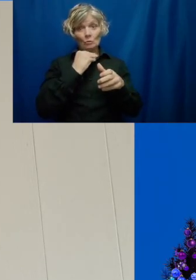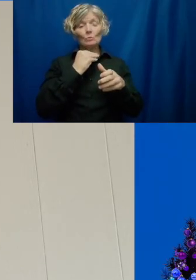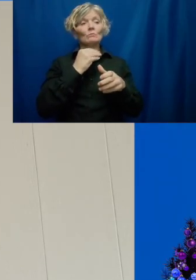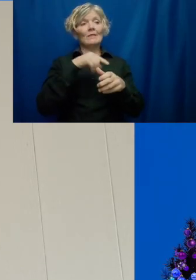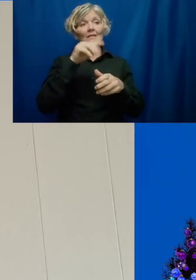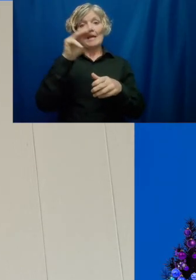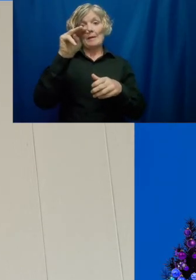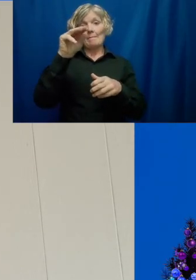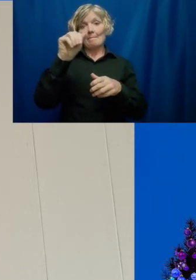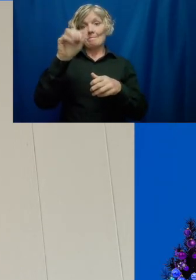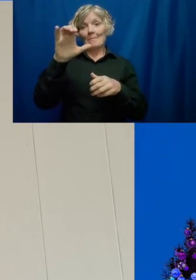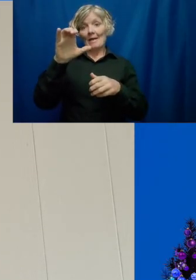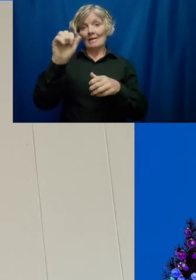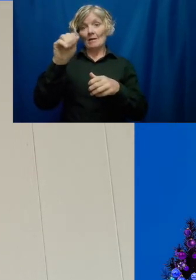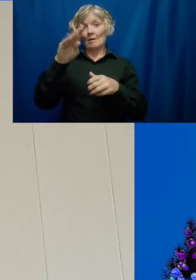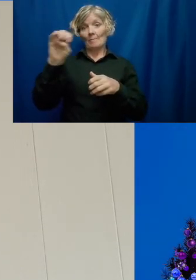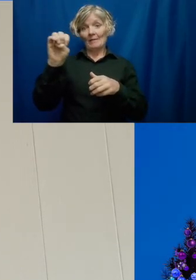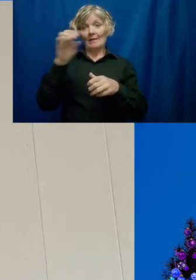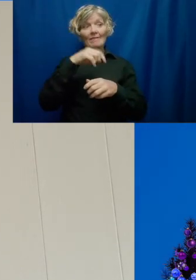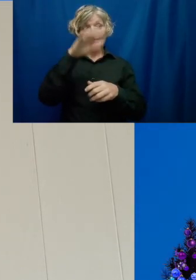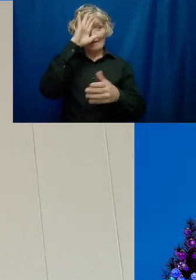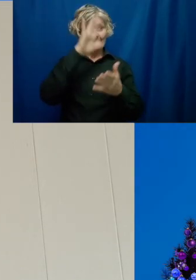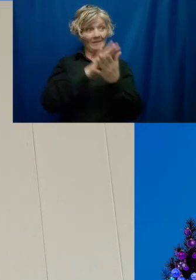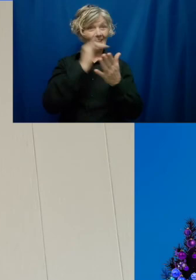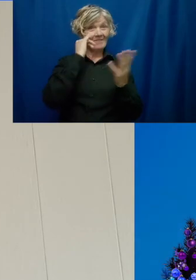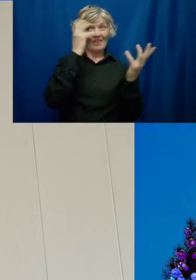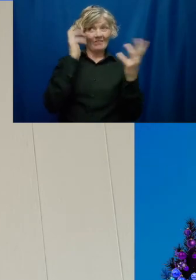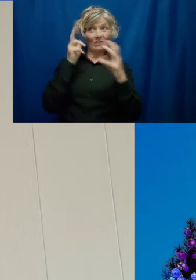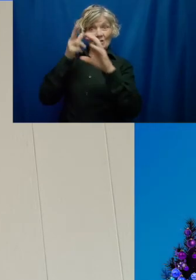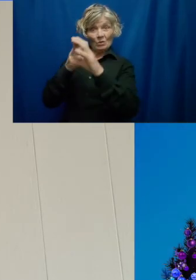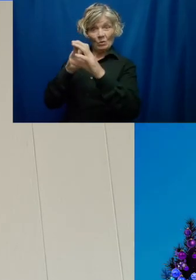annihilation. After a bloody revolt,